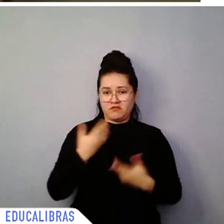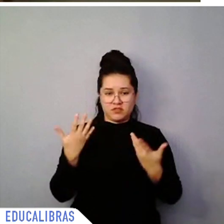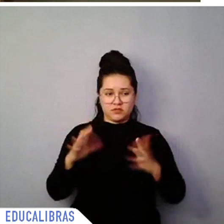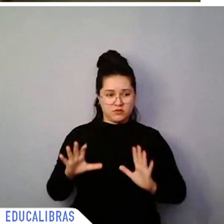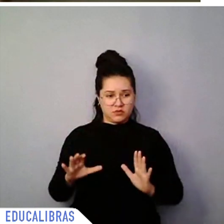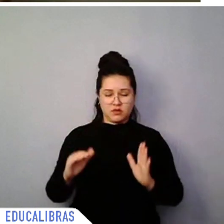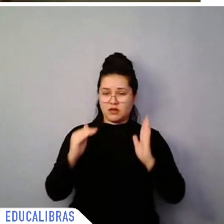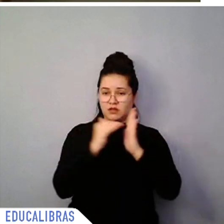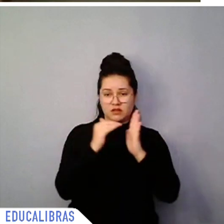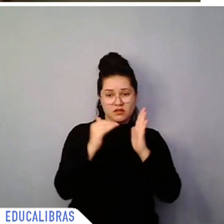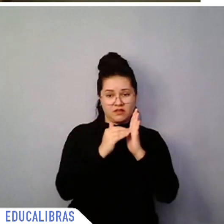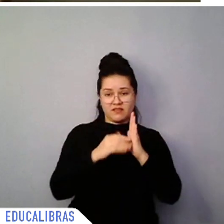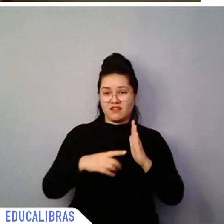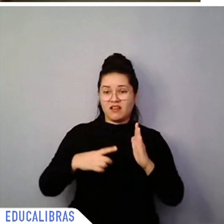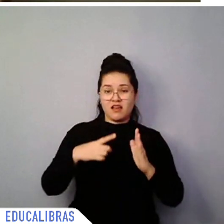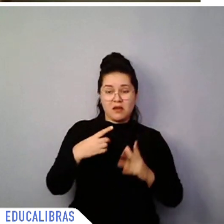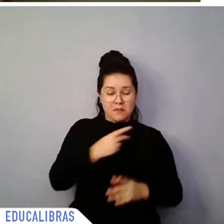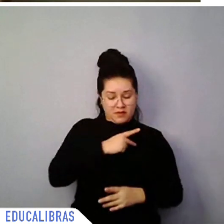by the government.